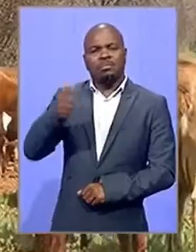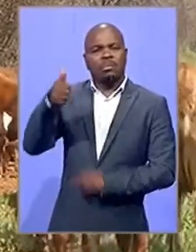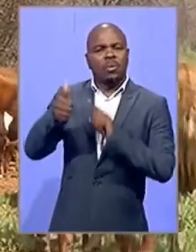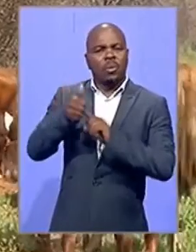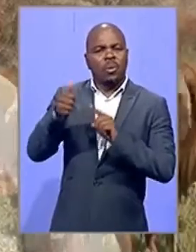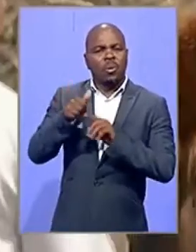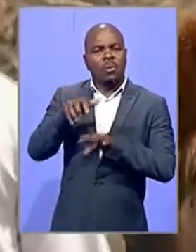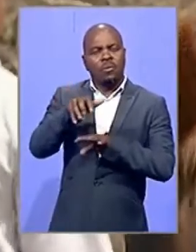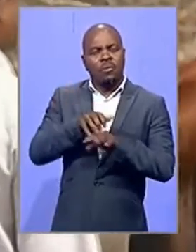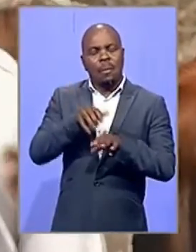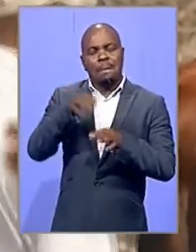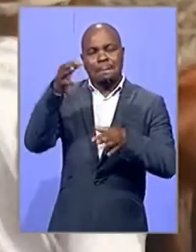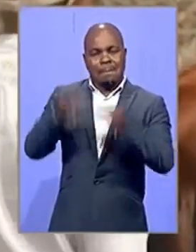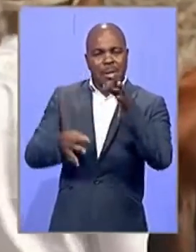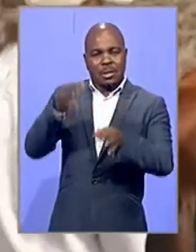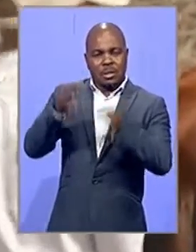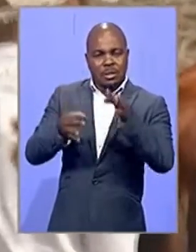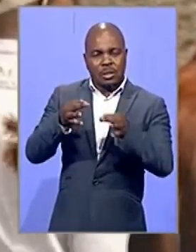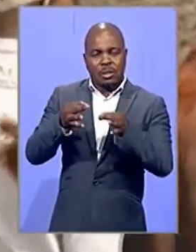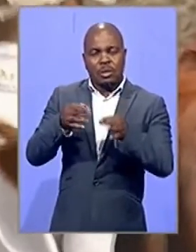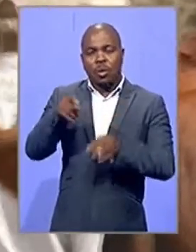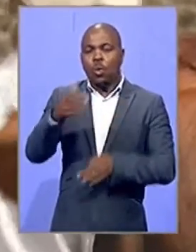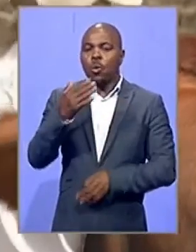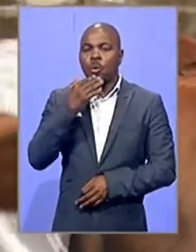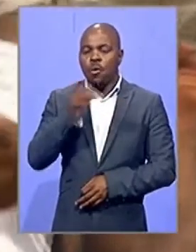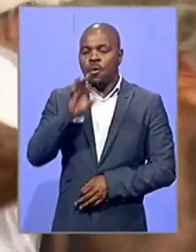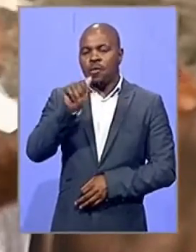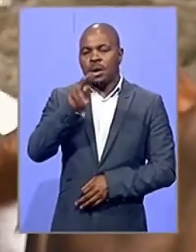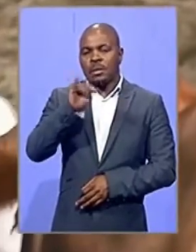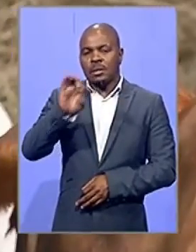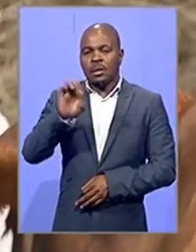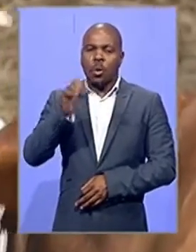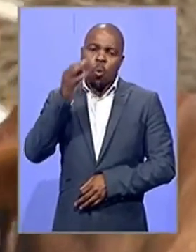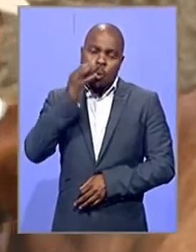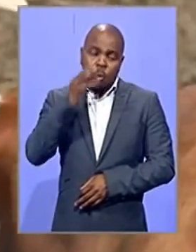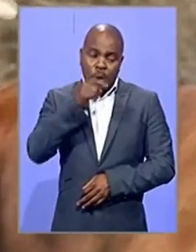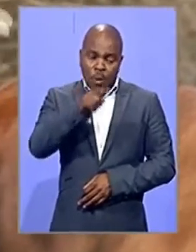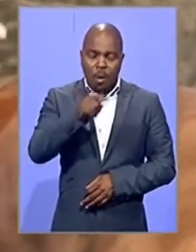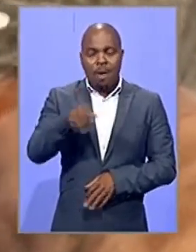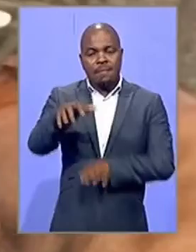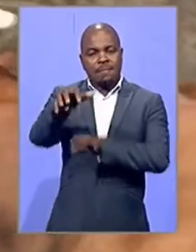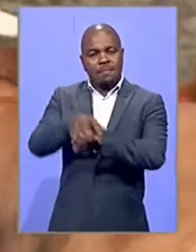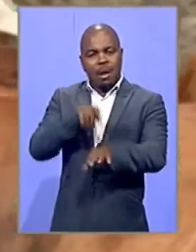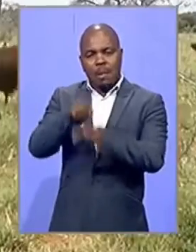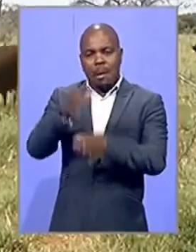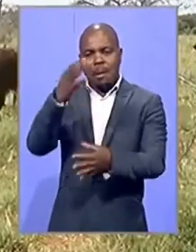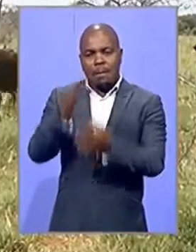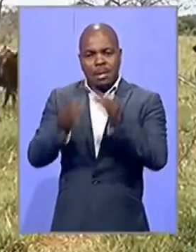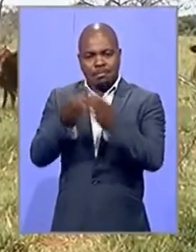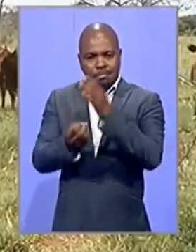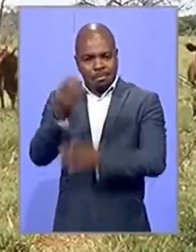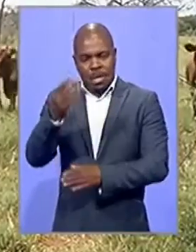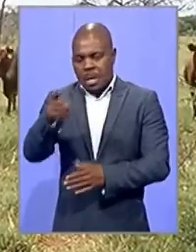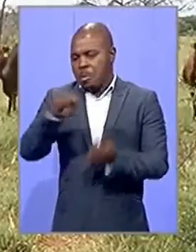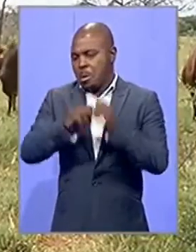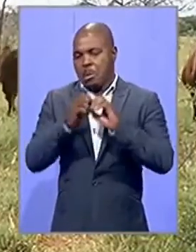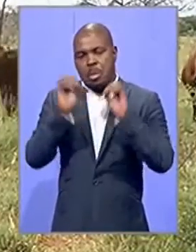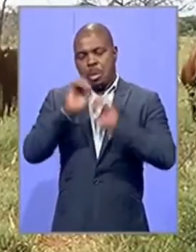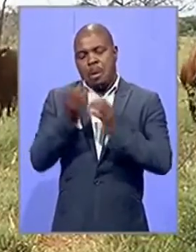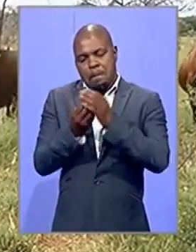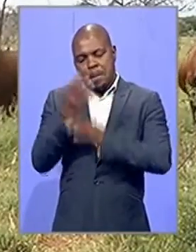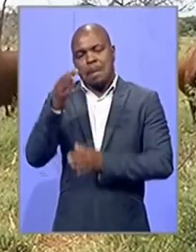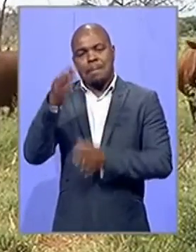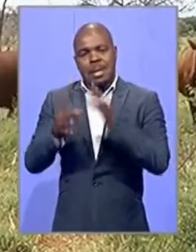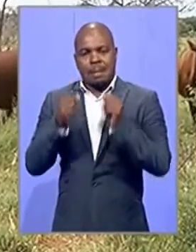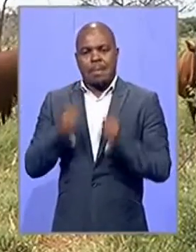wa bohlahisi ba lebese, Fani Ferreira, o re mapolasi a hlahisang lebese ha a ameha, mme o re ba ntse ba kgona ho hlahisa lebese